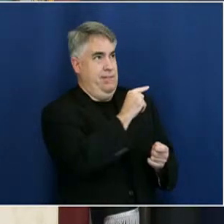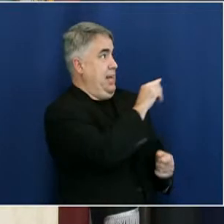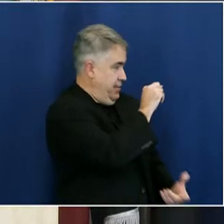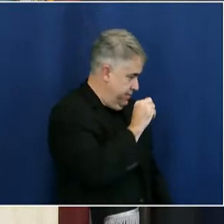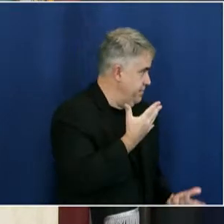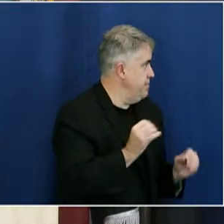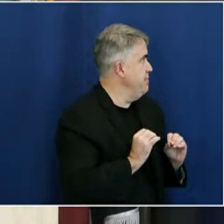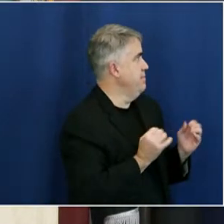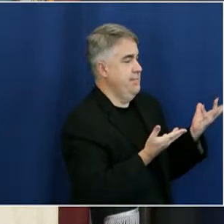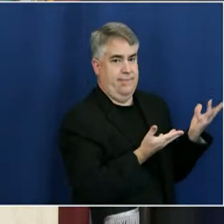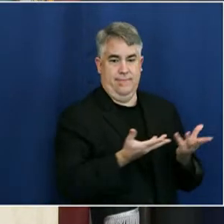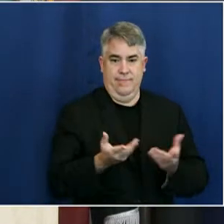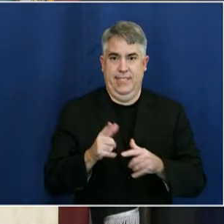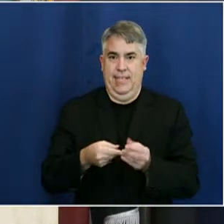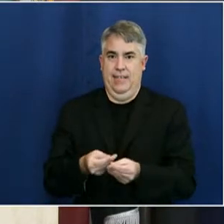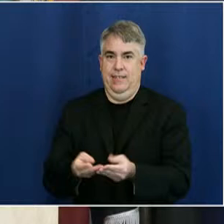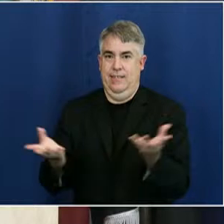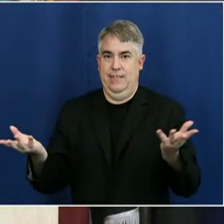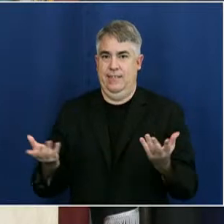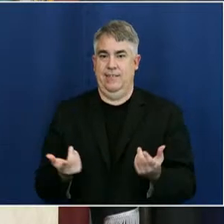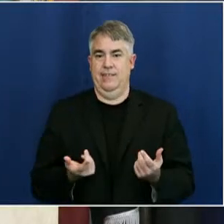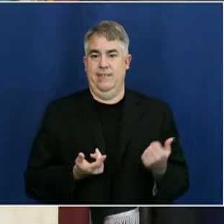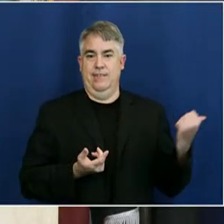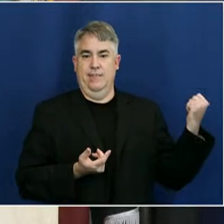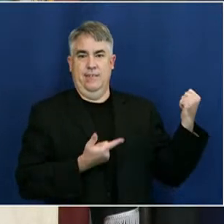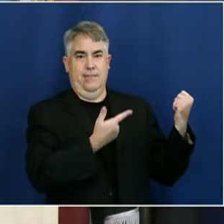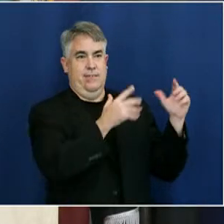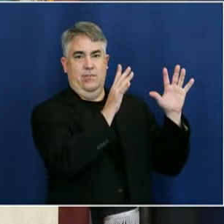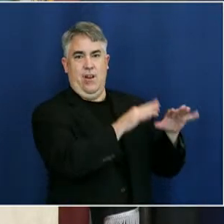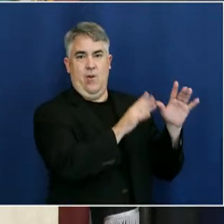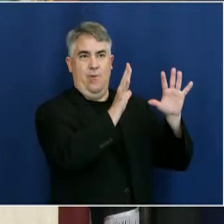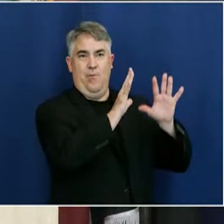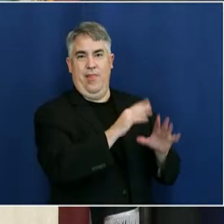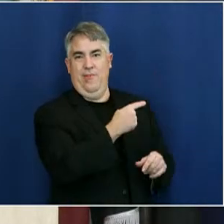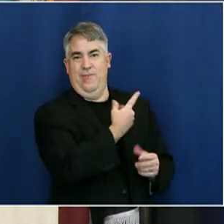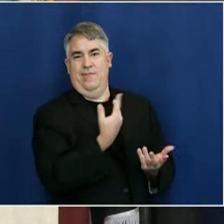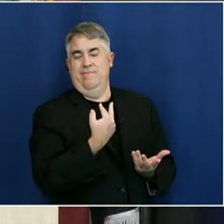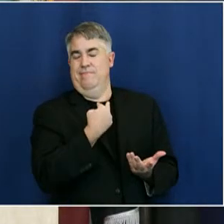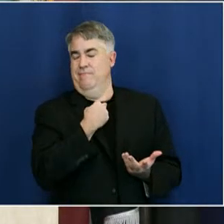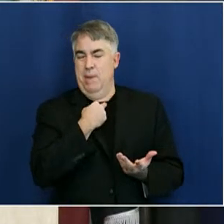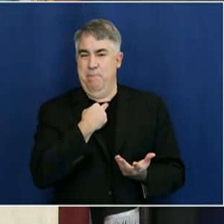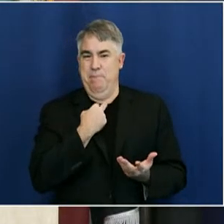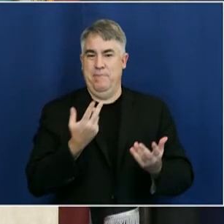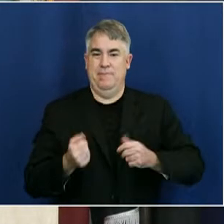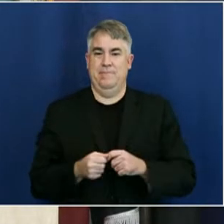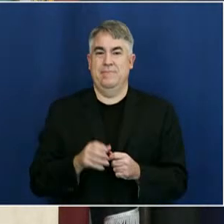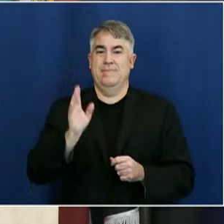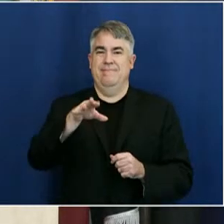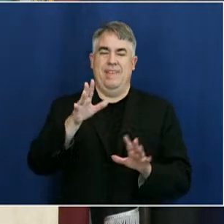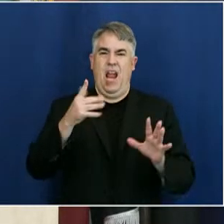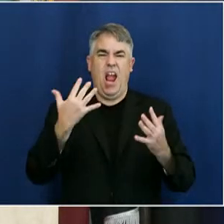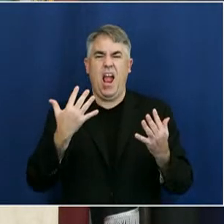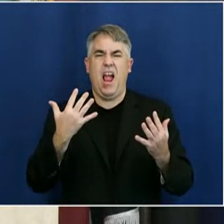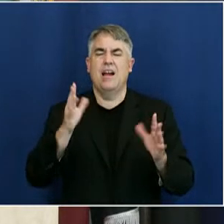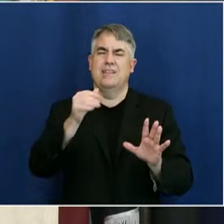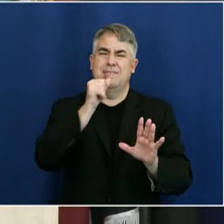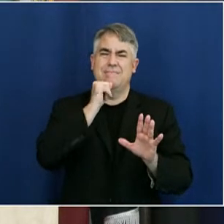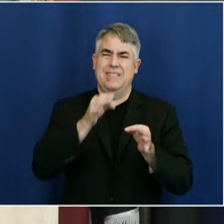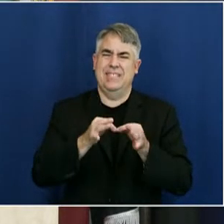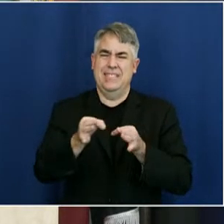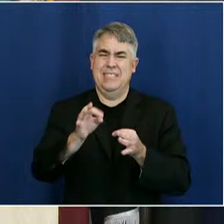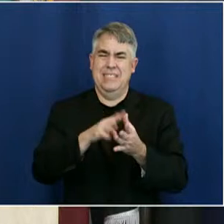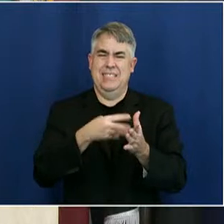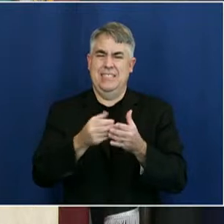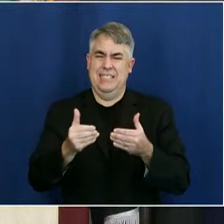when they actually get here. And we appreciate everyone's patience. We will continue to monitor the situation. We will adjust. And as a county, we